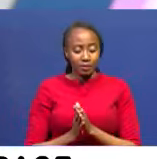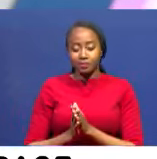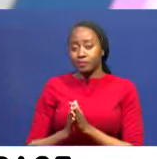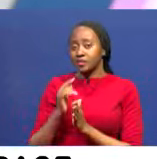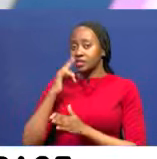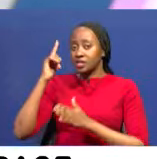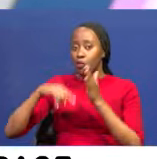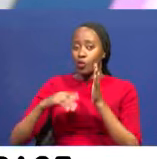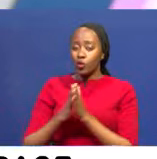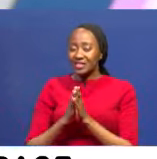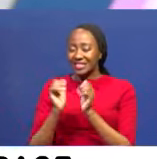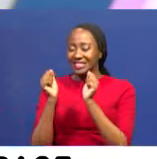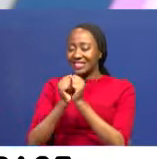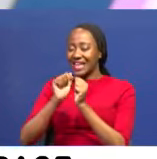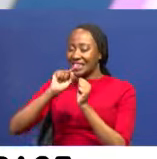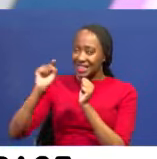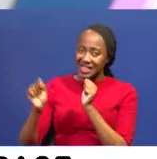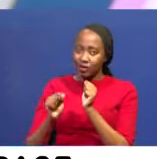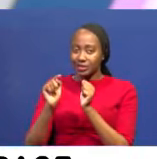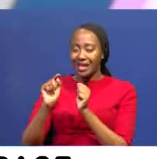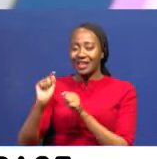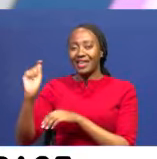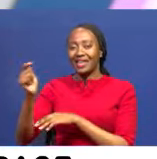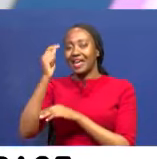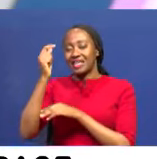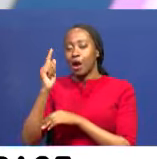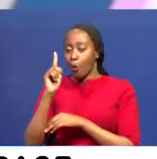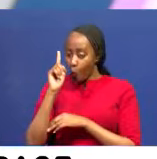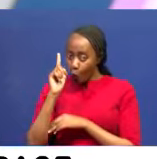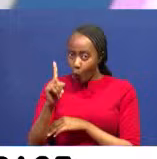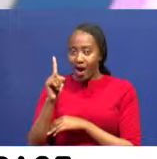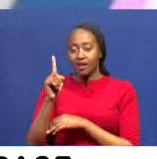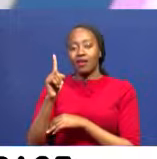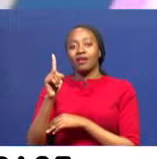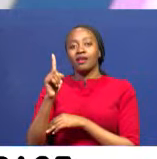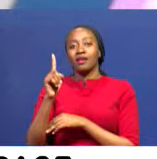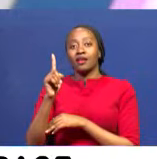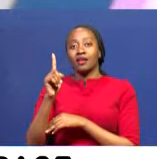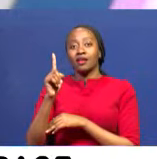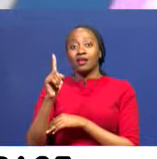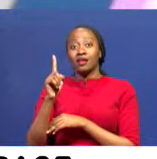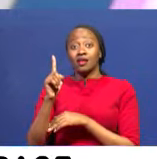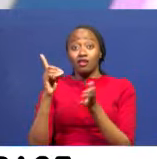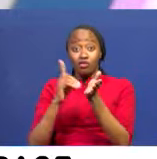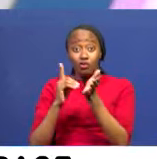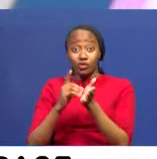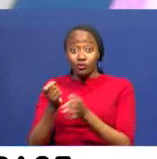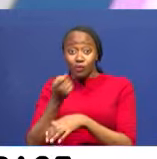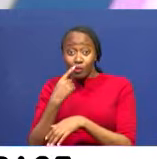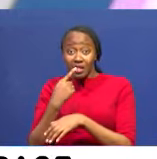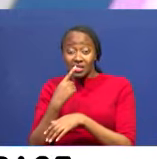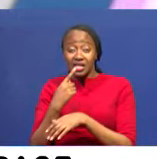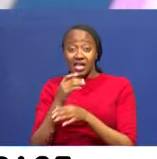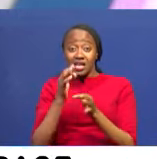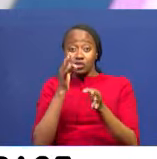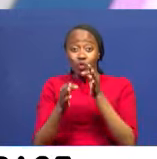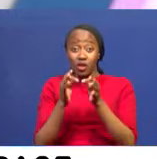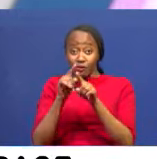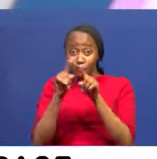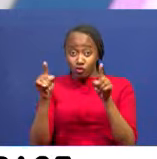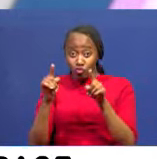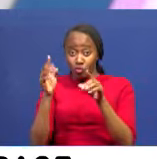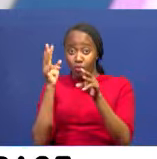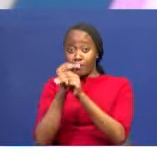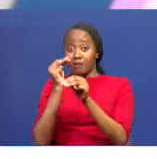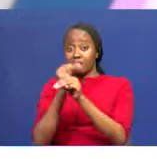that for every 10,000 Kenyans, there should be one pharmacist. Yes. So if we are calculating